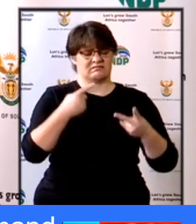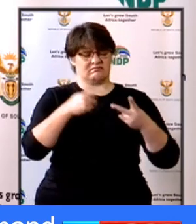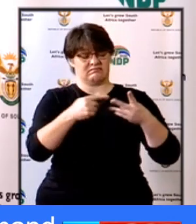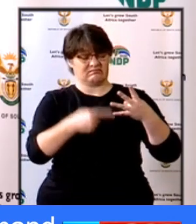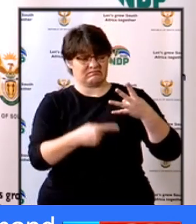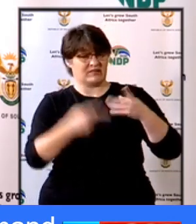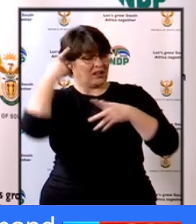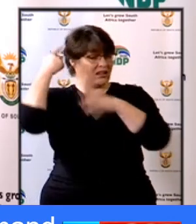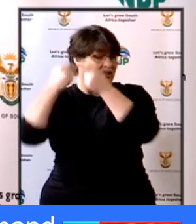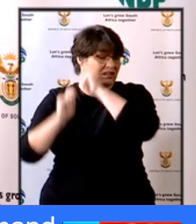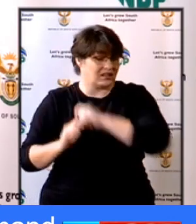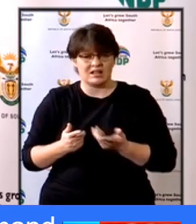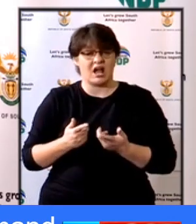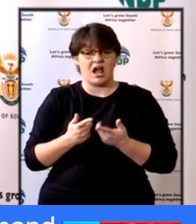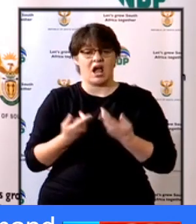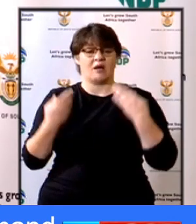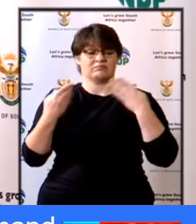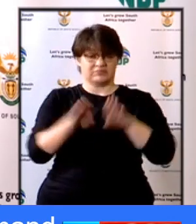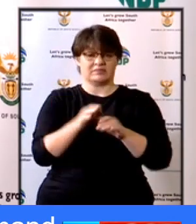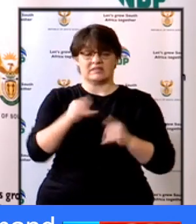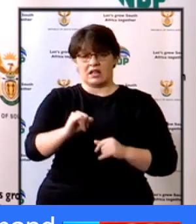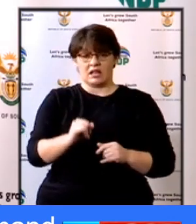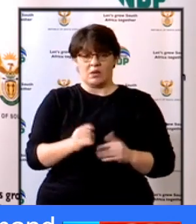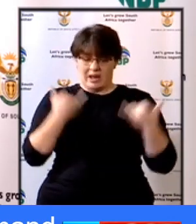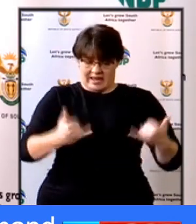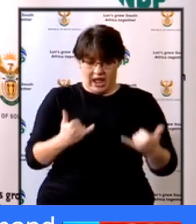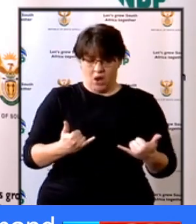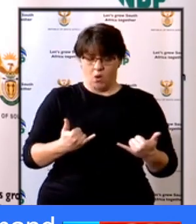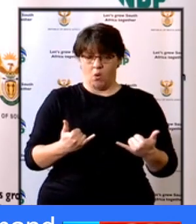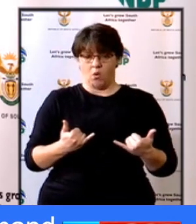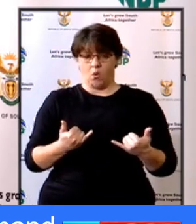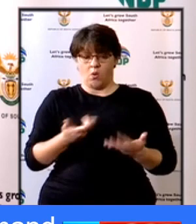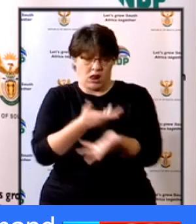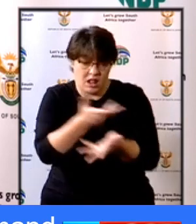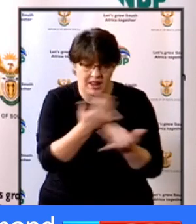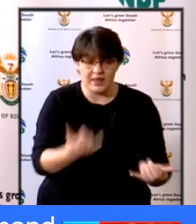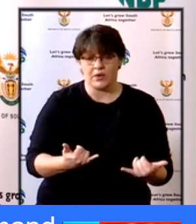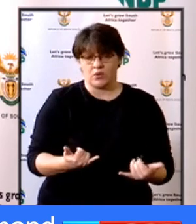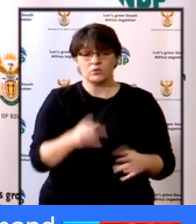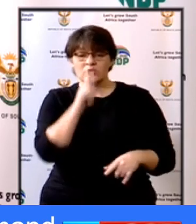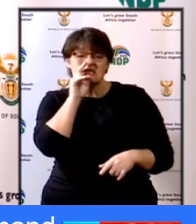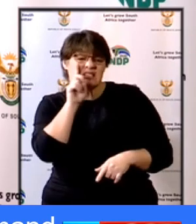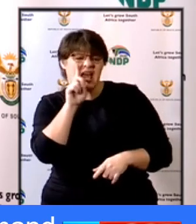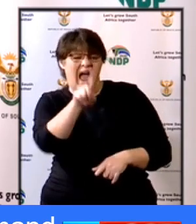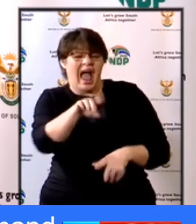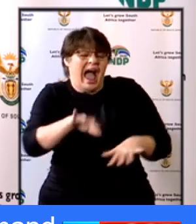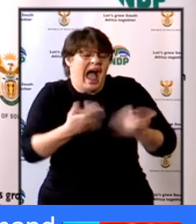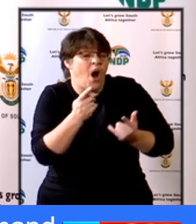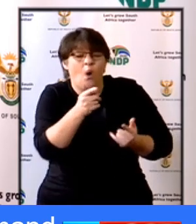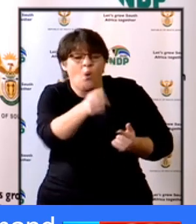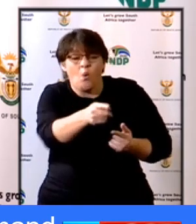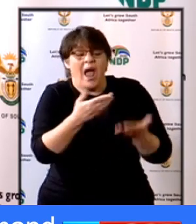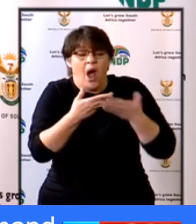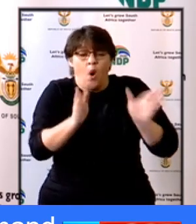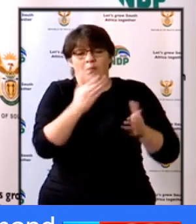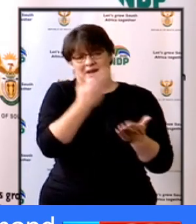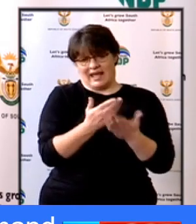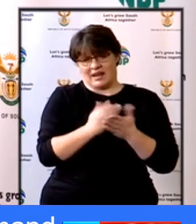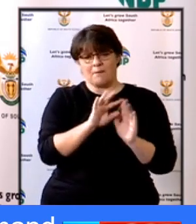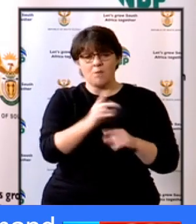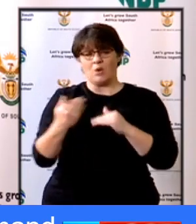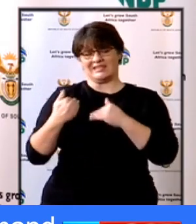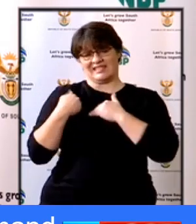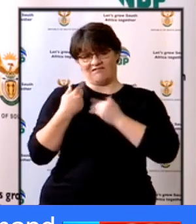want to work with them immediately, not wait very long, to see what can be done to make those places